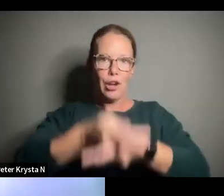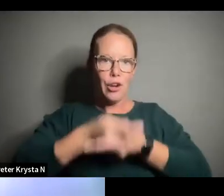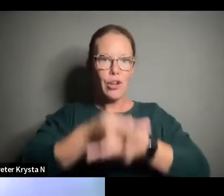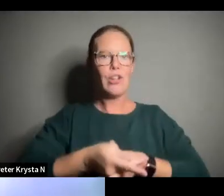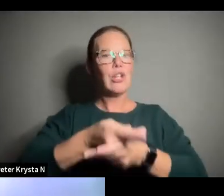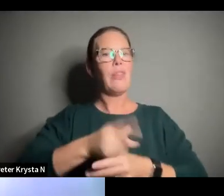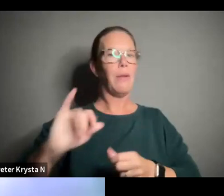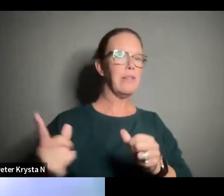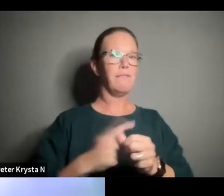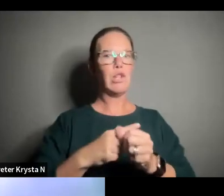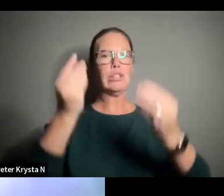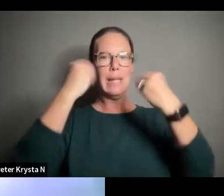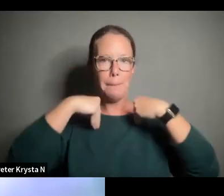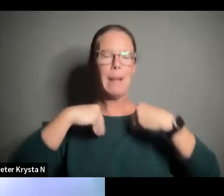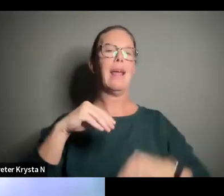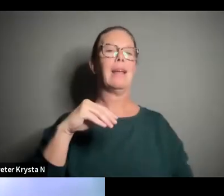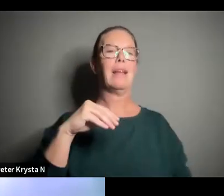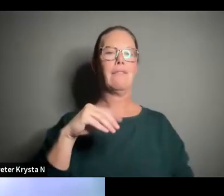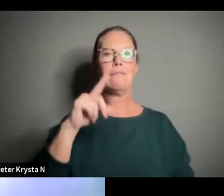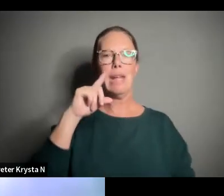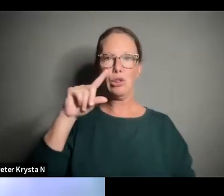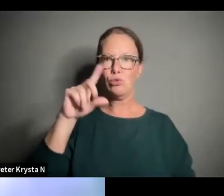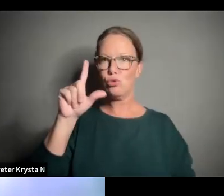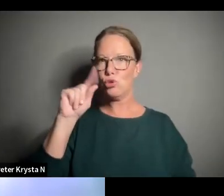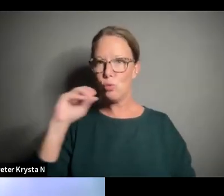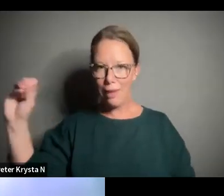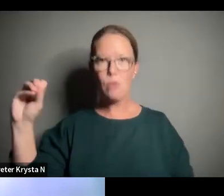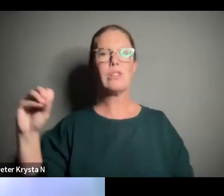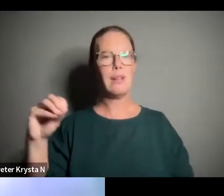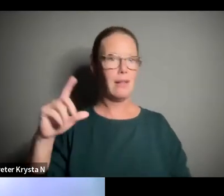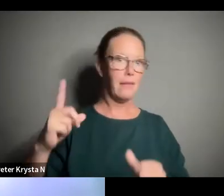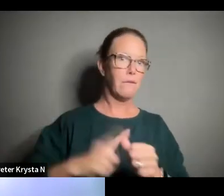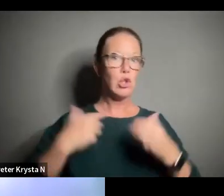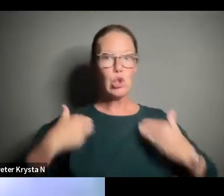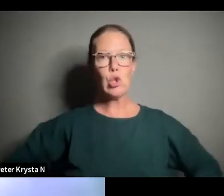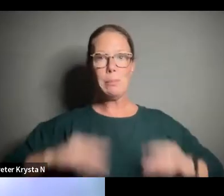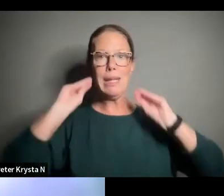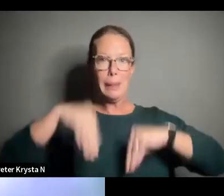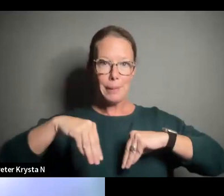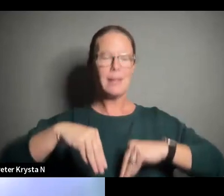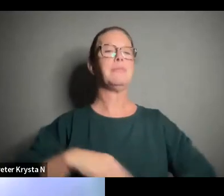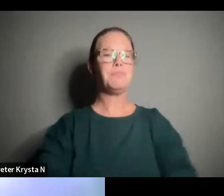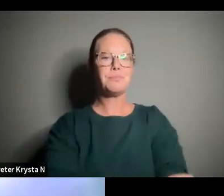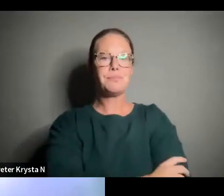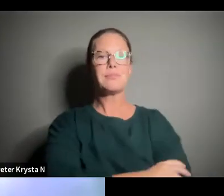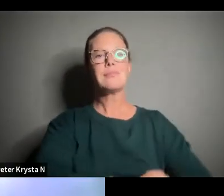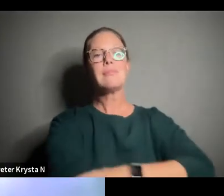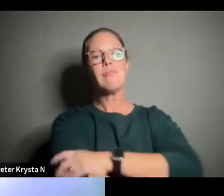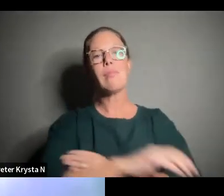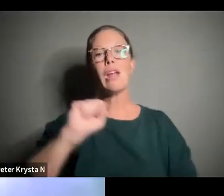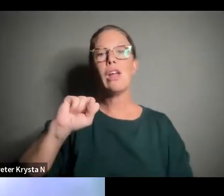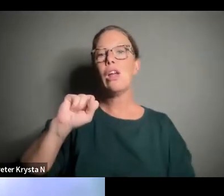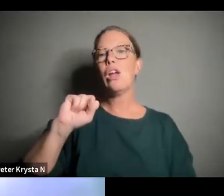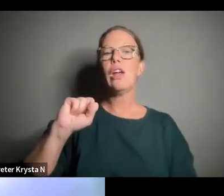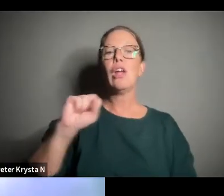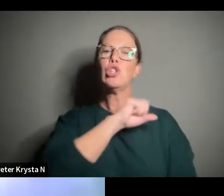first implants in the year 2000, the first human implant. And as we all know, and if people in the audience don't know, is Superman, Christopher Reeve was the second